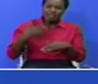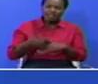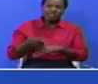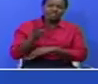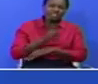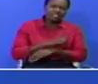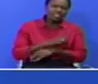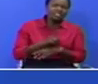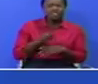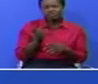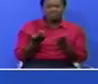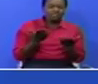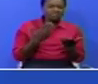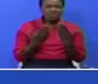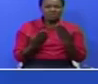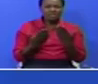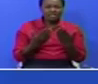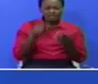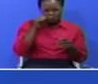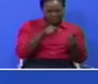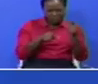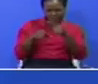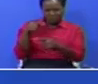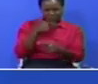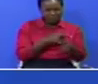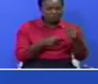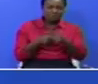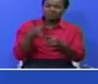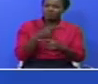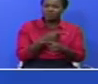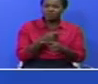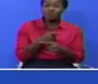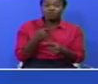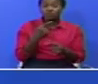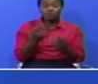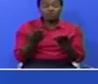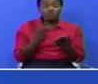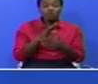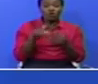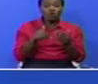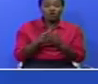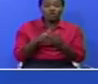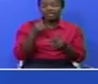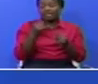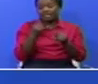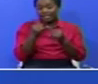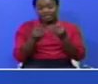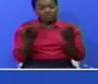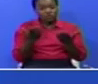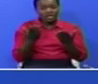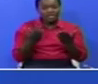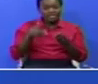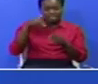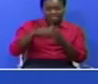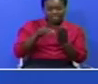So it's like a back and forth game, so it seems, most of it ultimately being directed to the internal auditor at the Ministry of